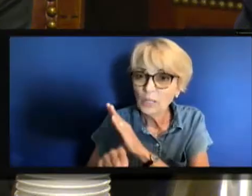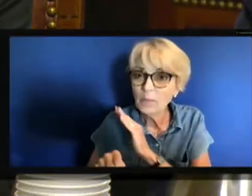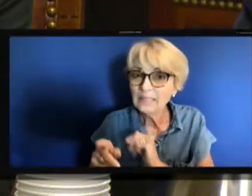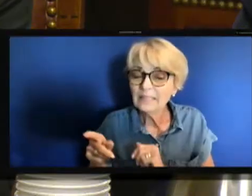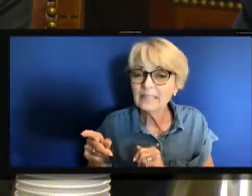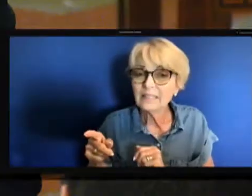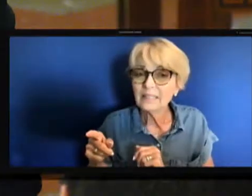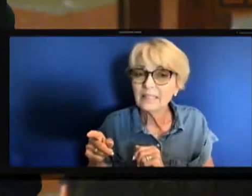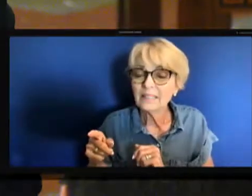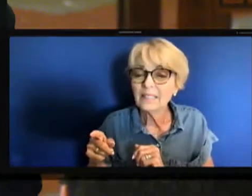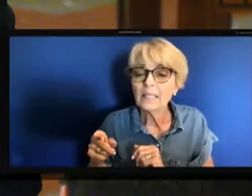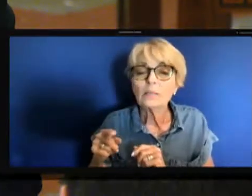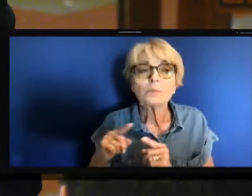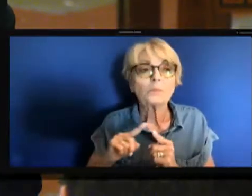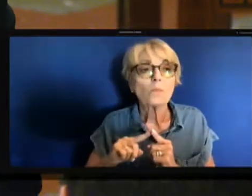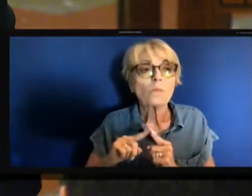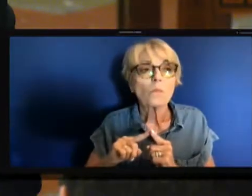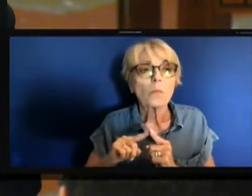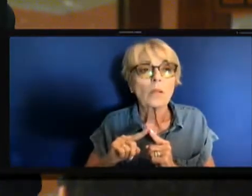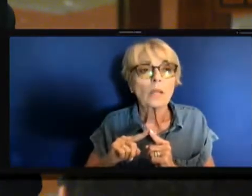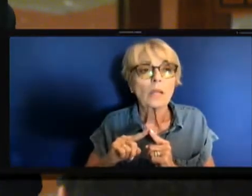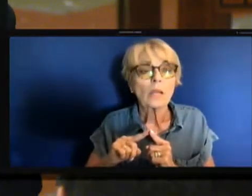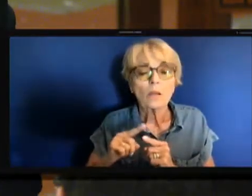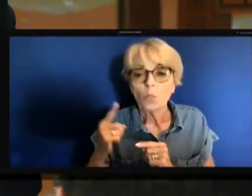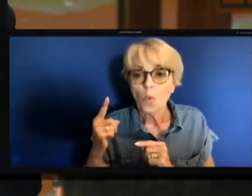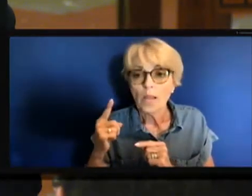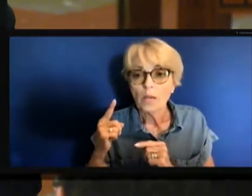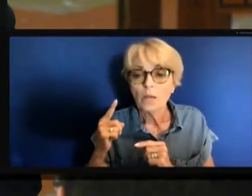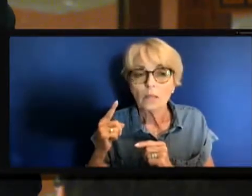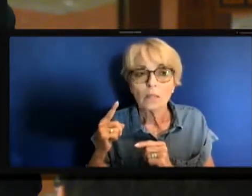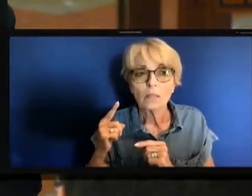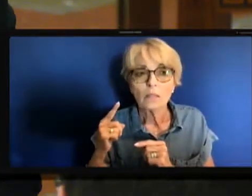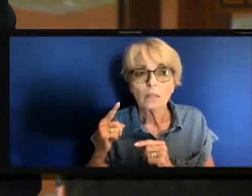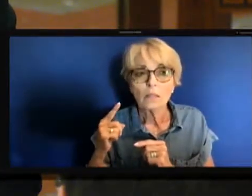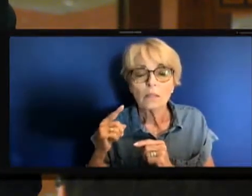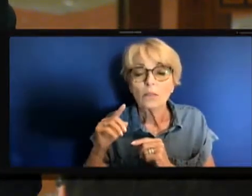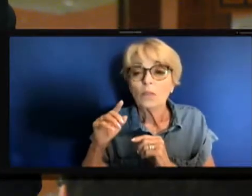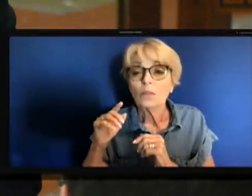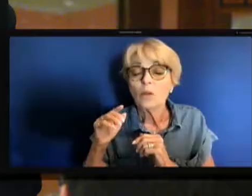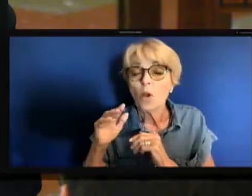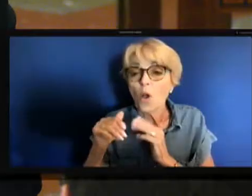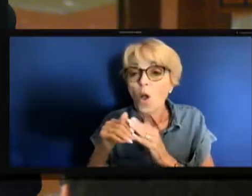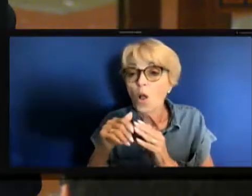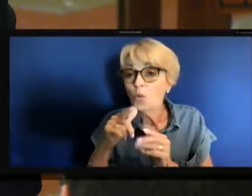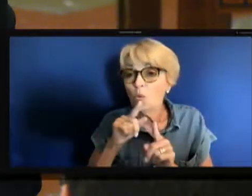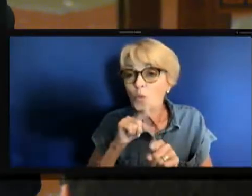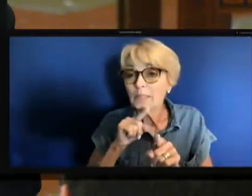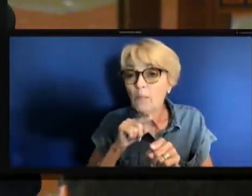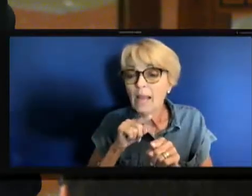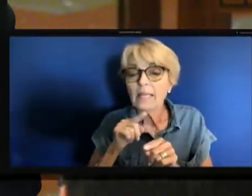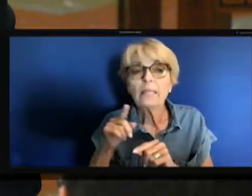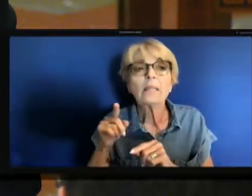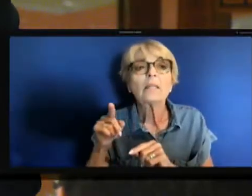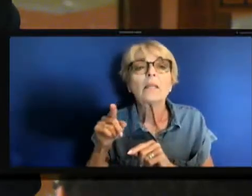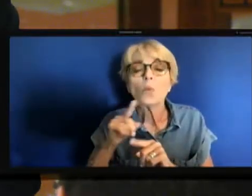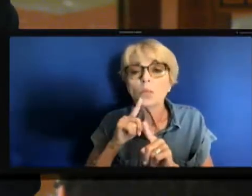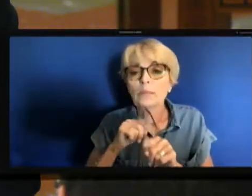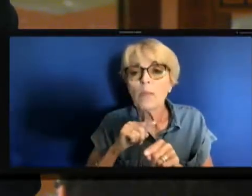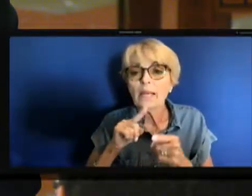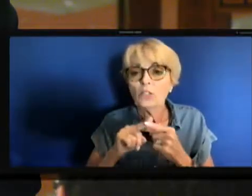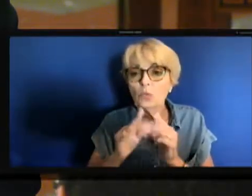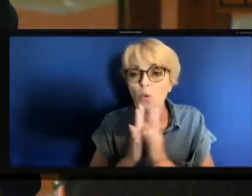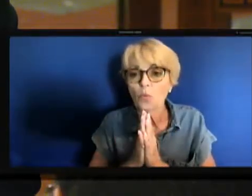was one, all three respondents were responding to a request